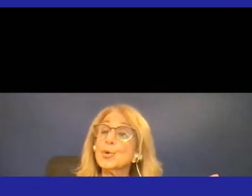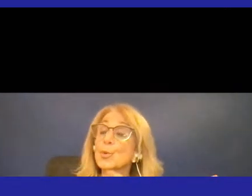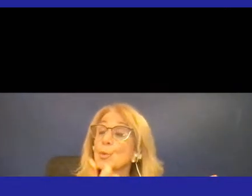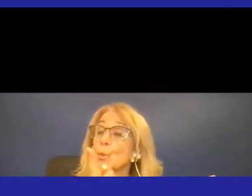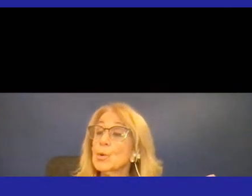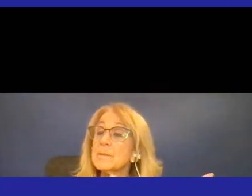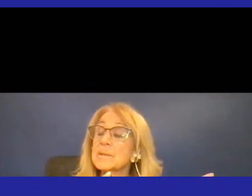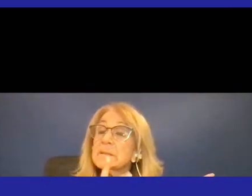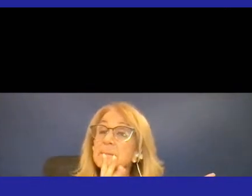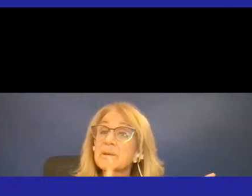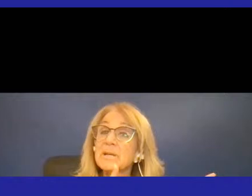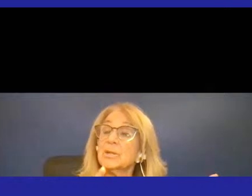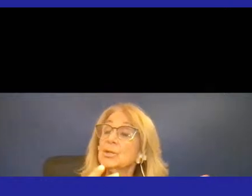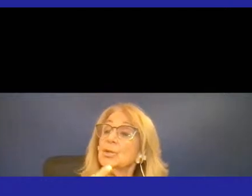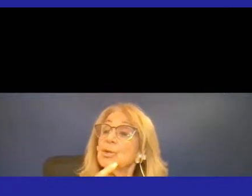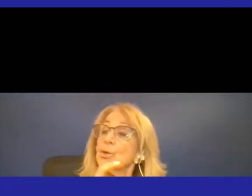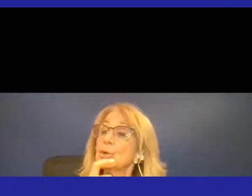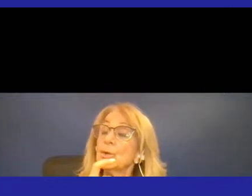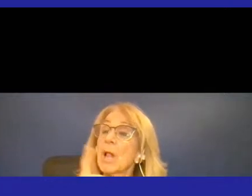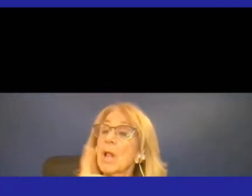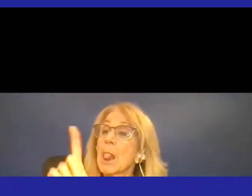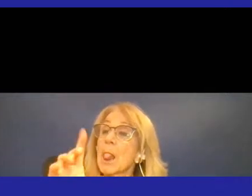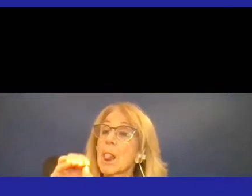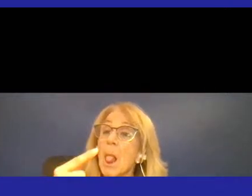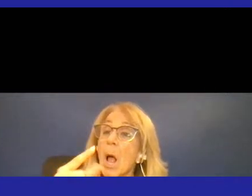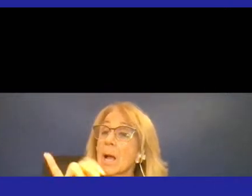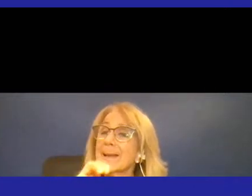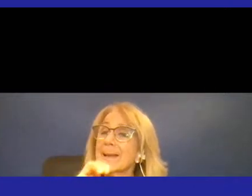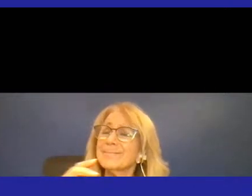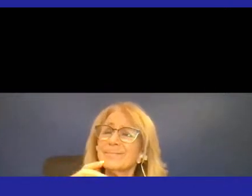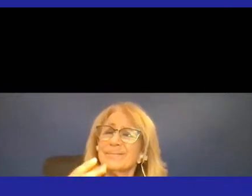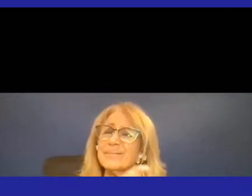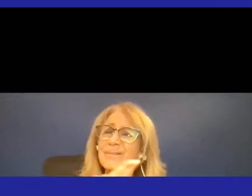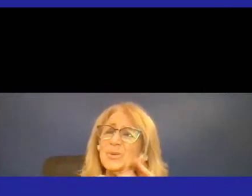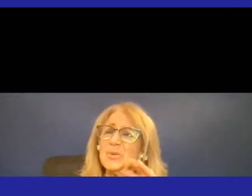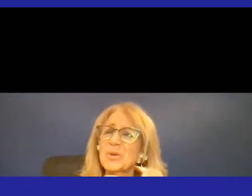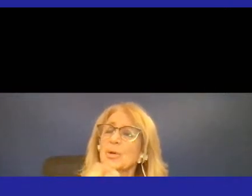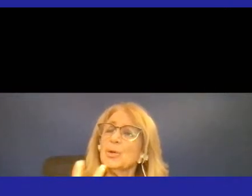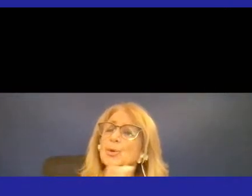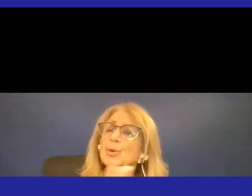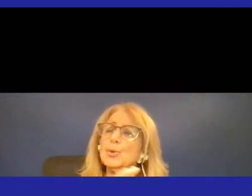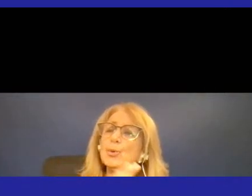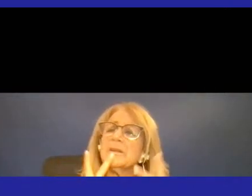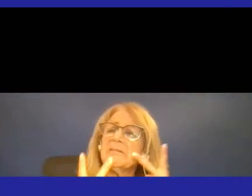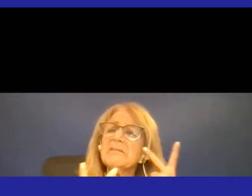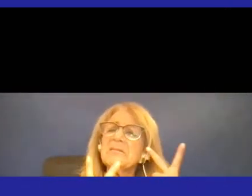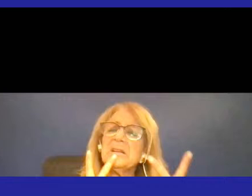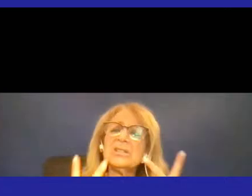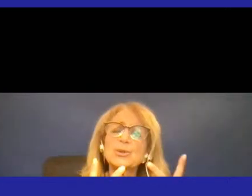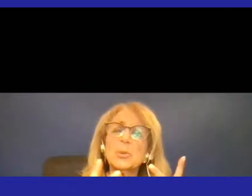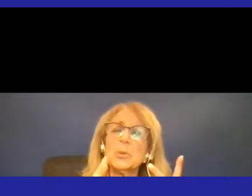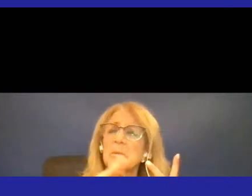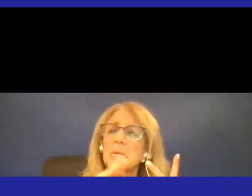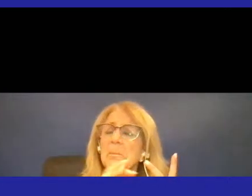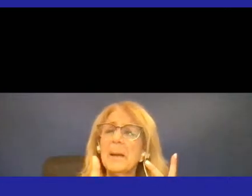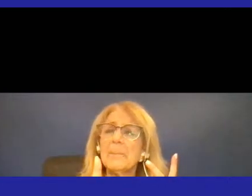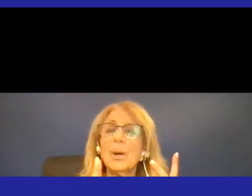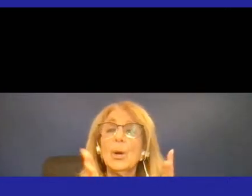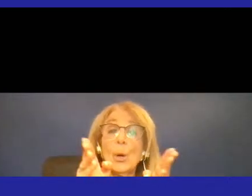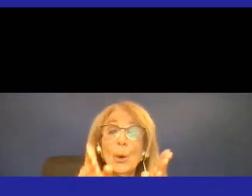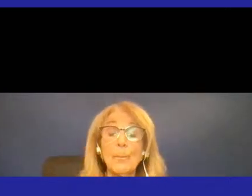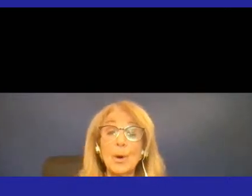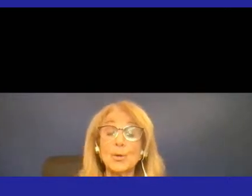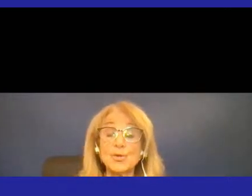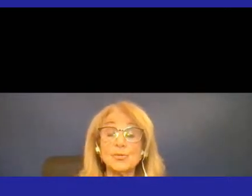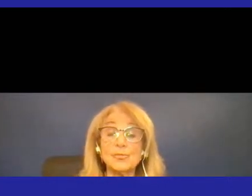number. You can actually just do a visual map. I mean, someone has to write the code, but you just look and say,